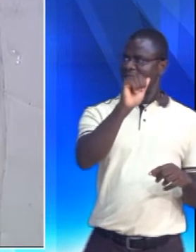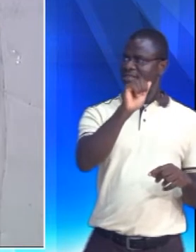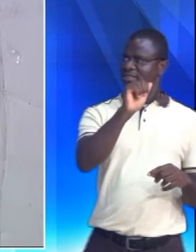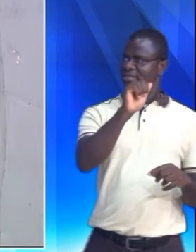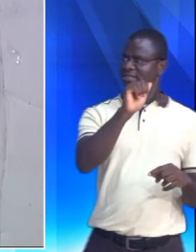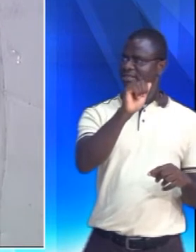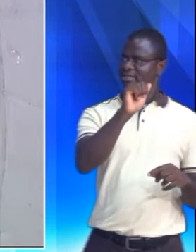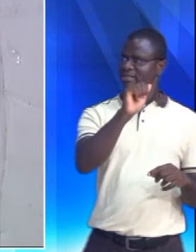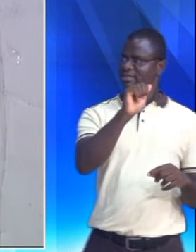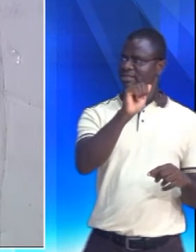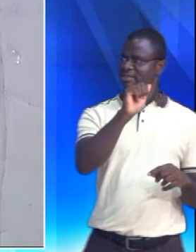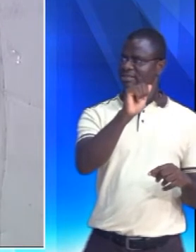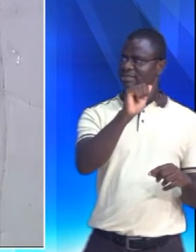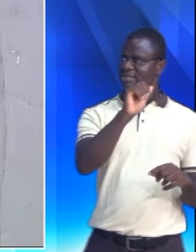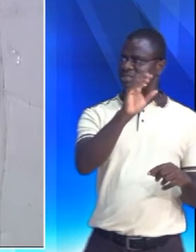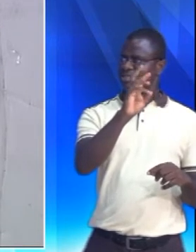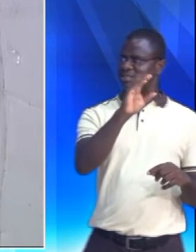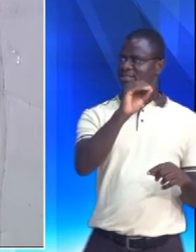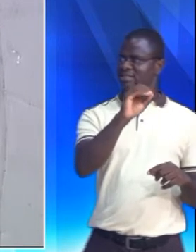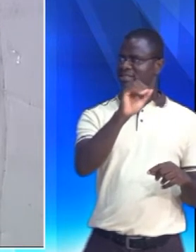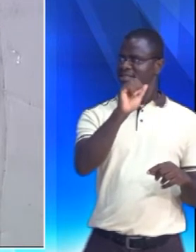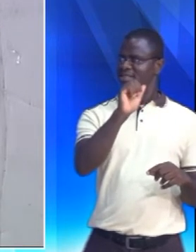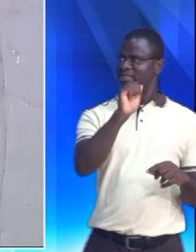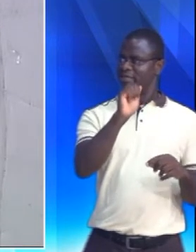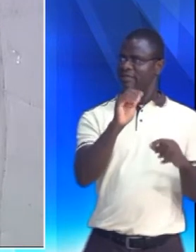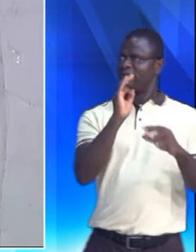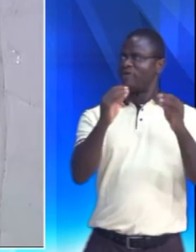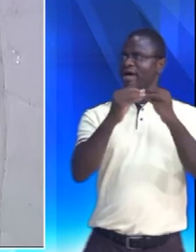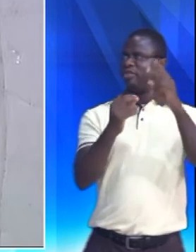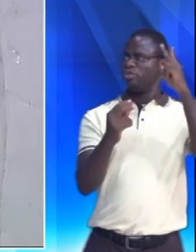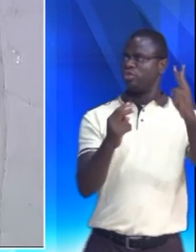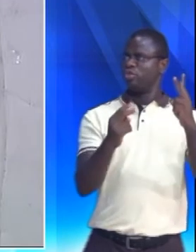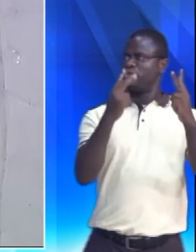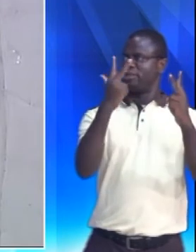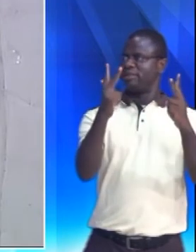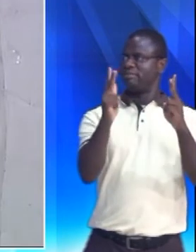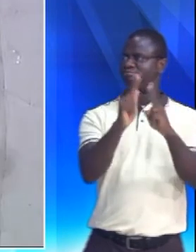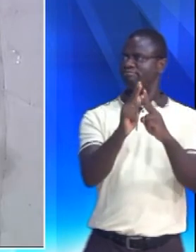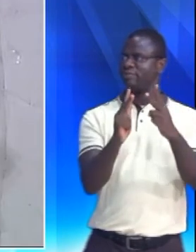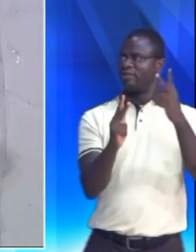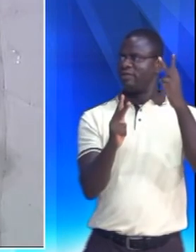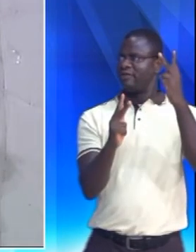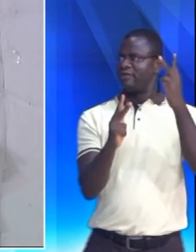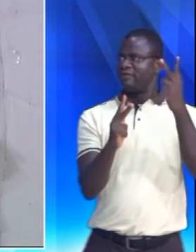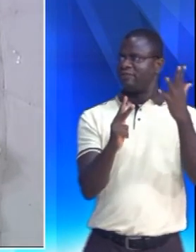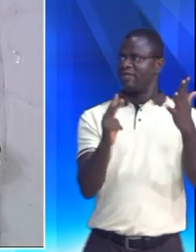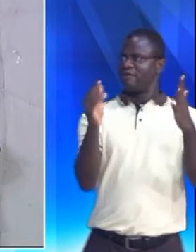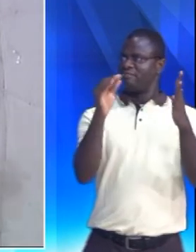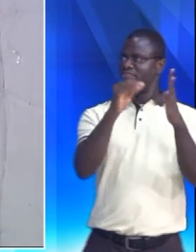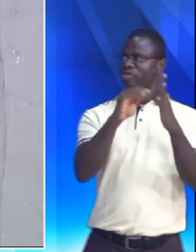raised to power what? 2 plus 3 will give us what? 5. 5 plus 9 will give us